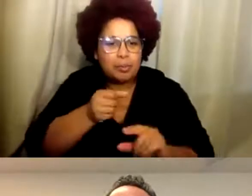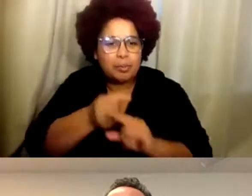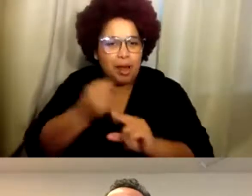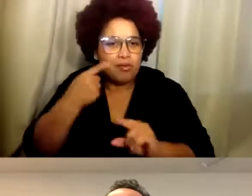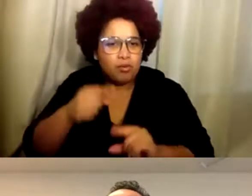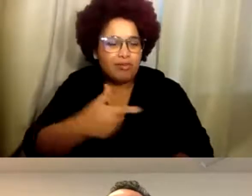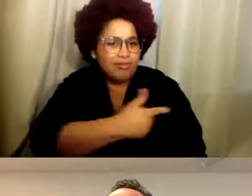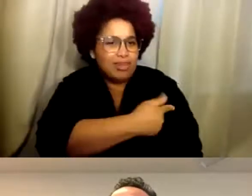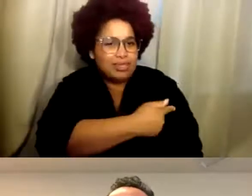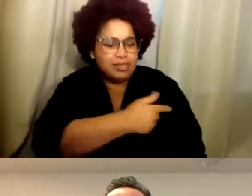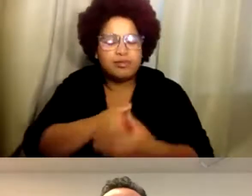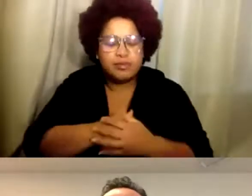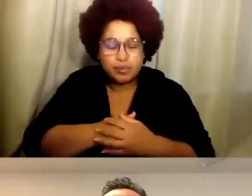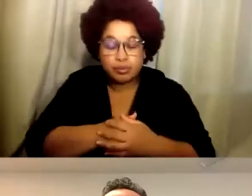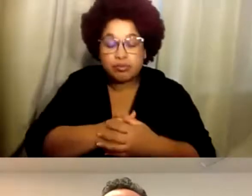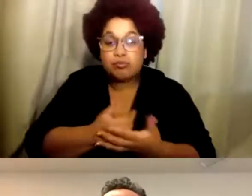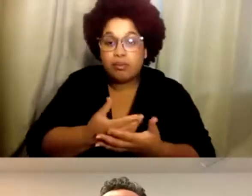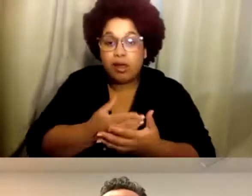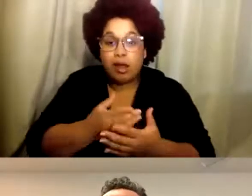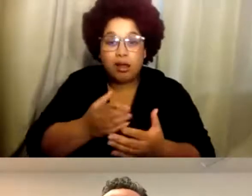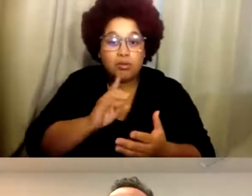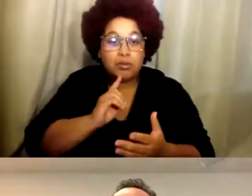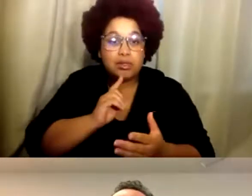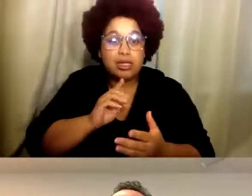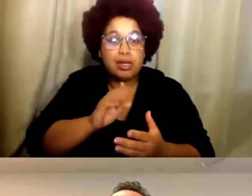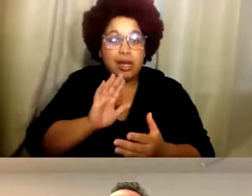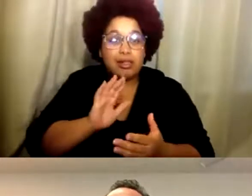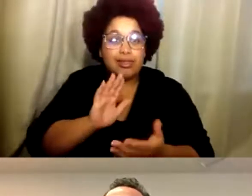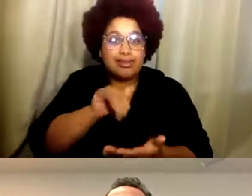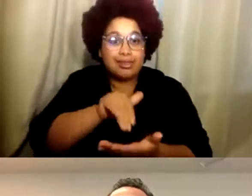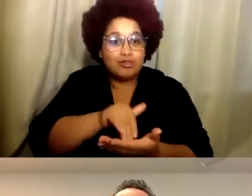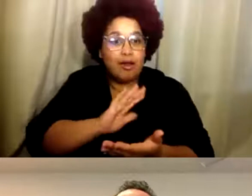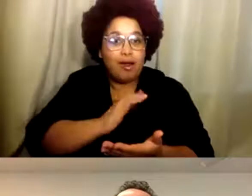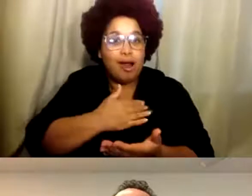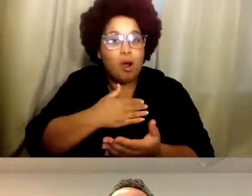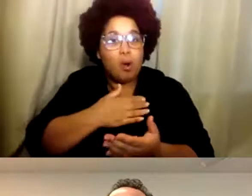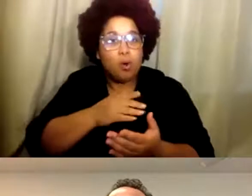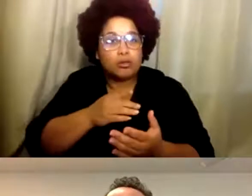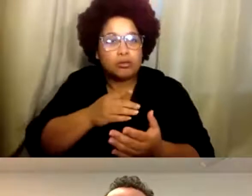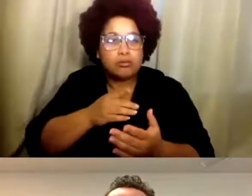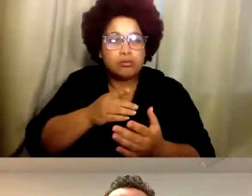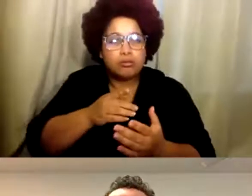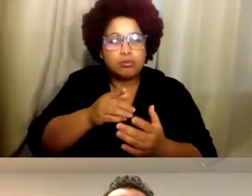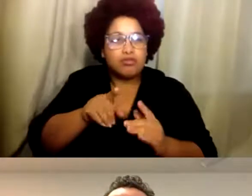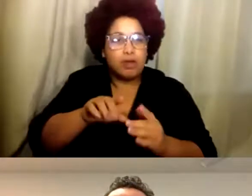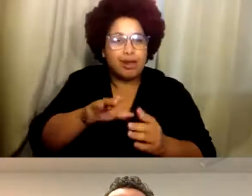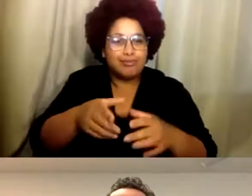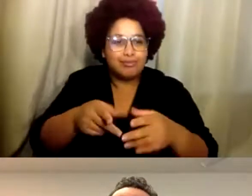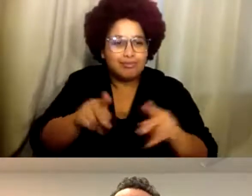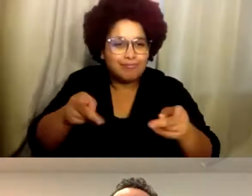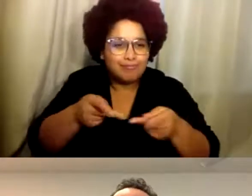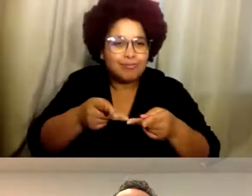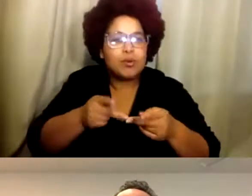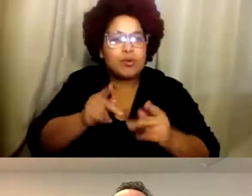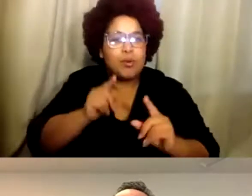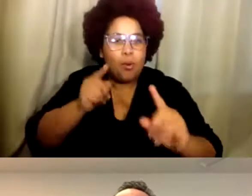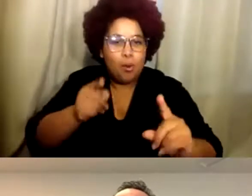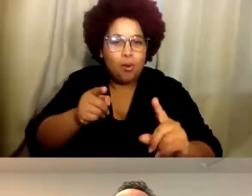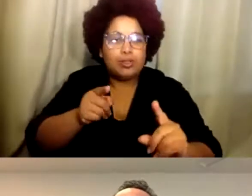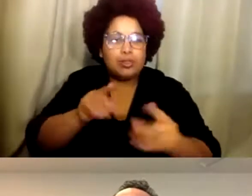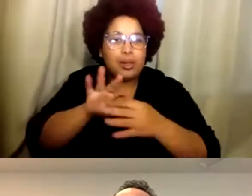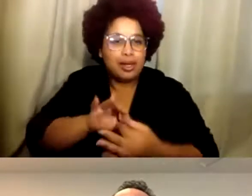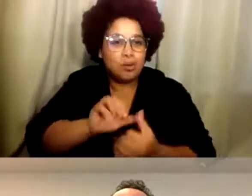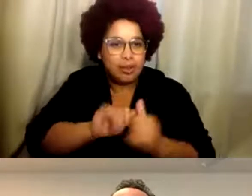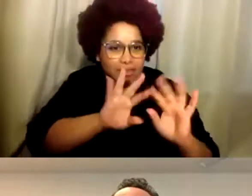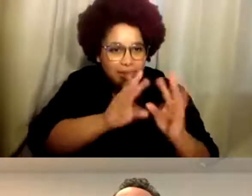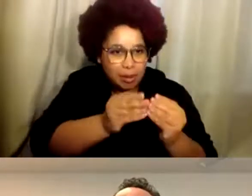our center initially, when we were given the directive from the department to connect with all of our families, prior to that, we had a lot of